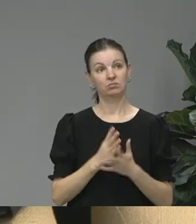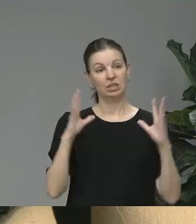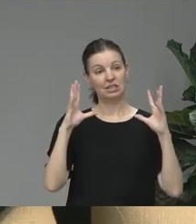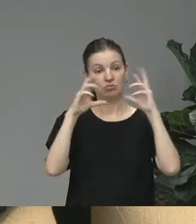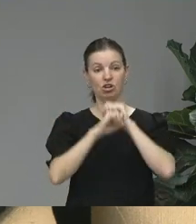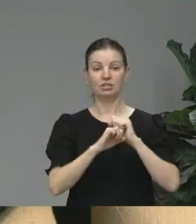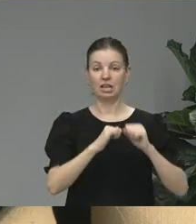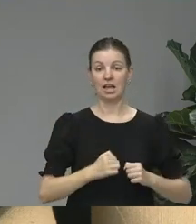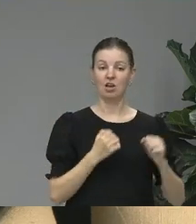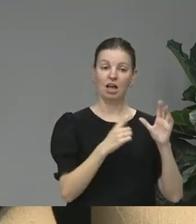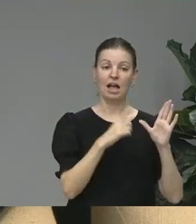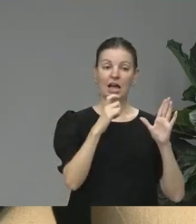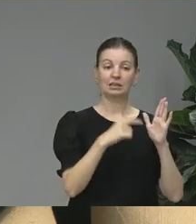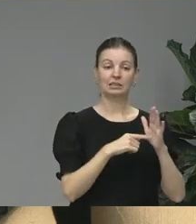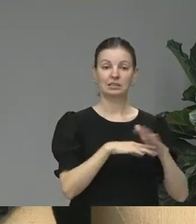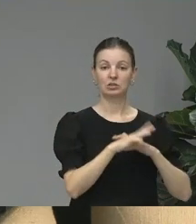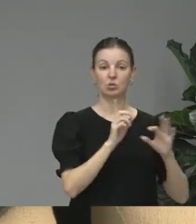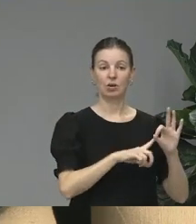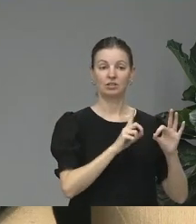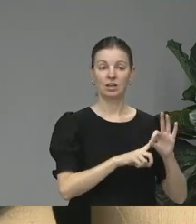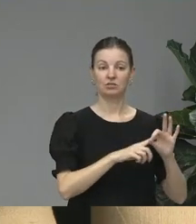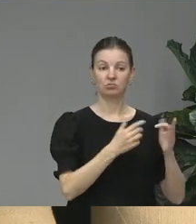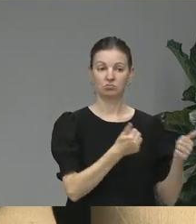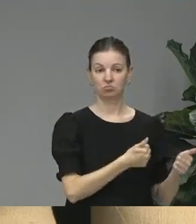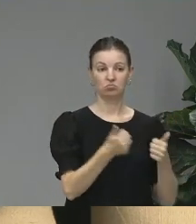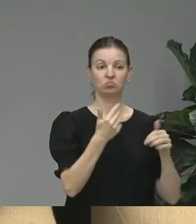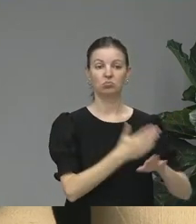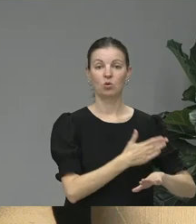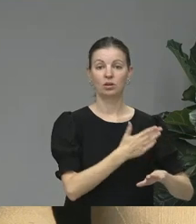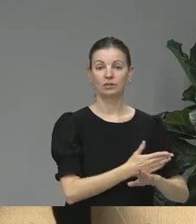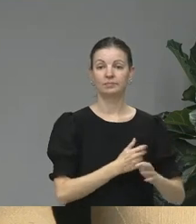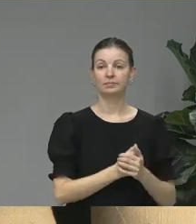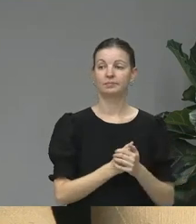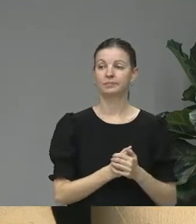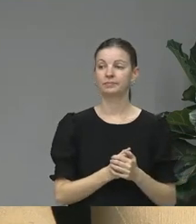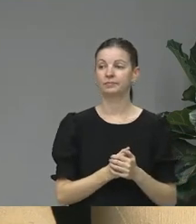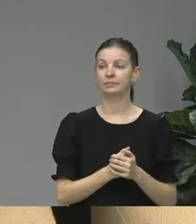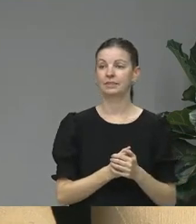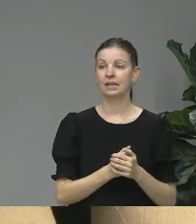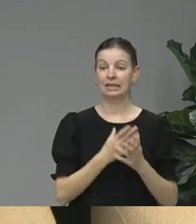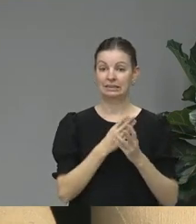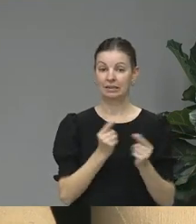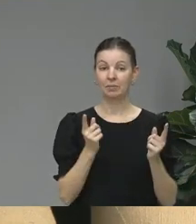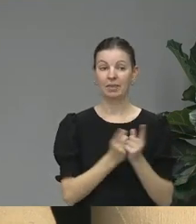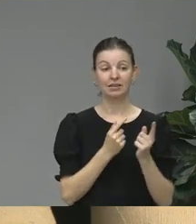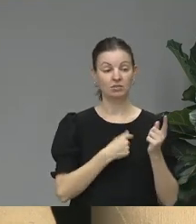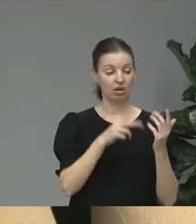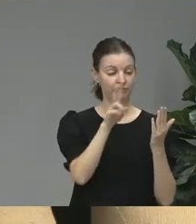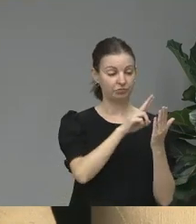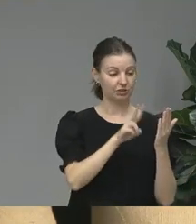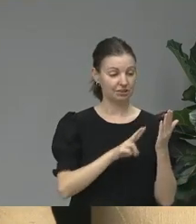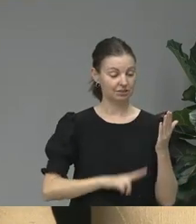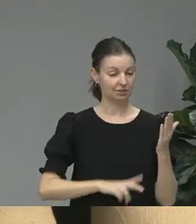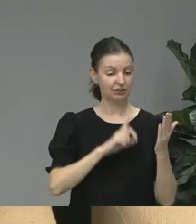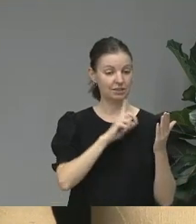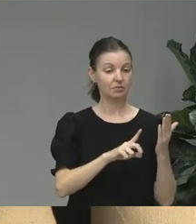Act in Queensland is working. And I think some of the dialogue that I've read would indicate